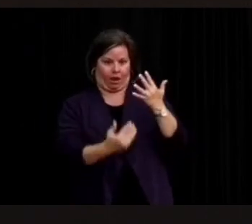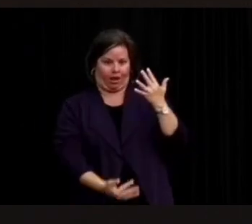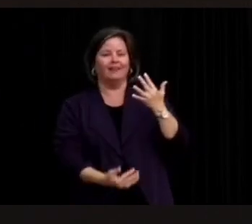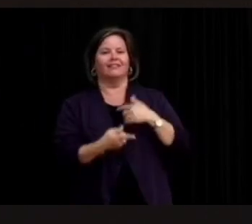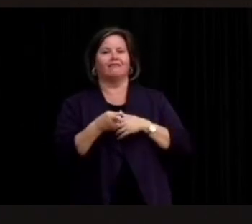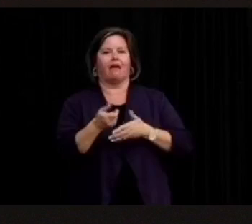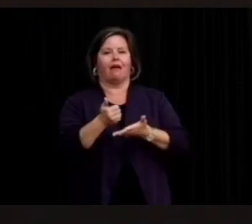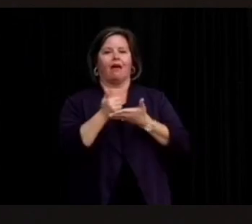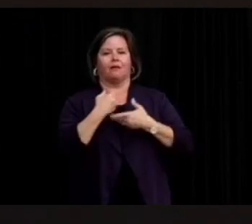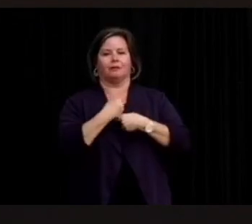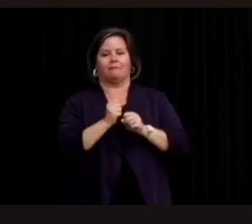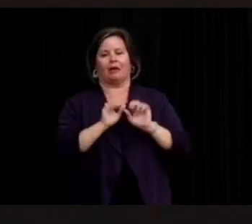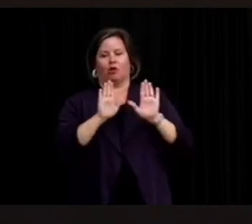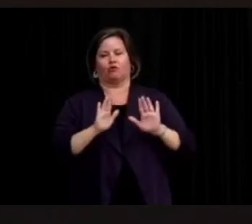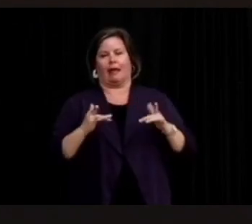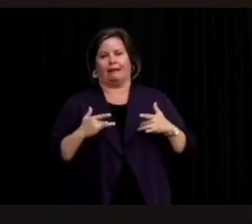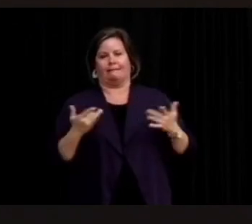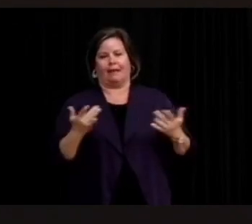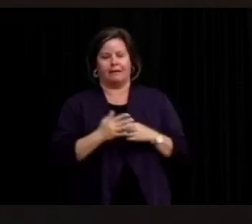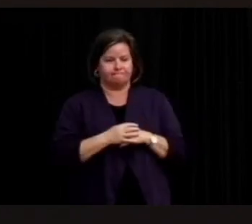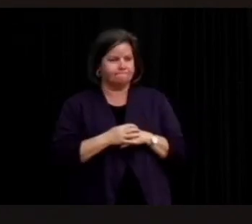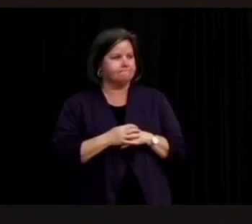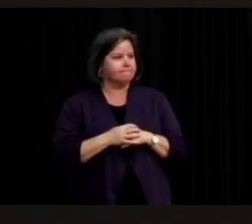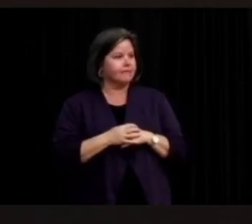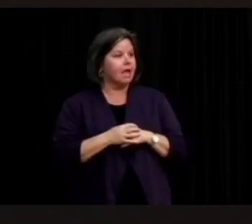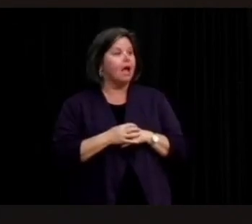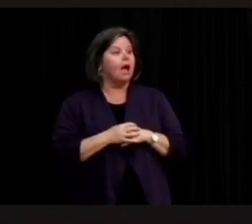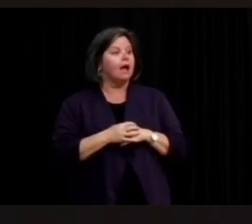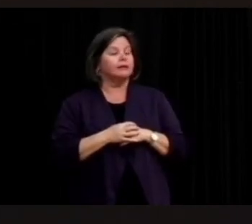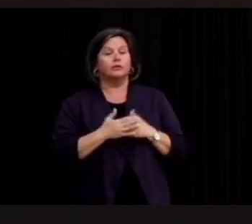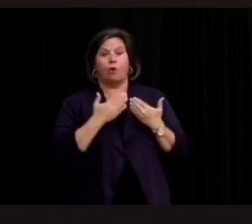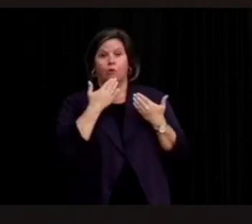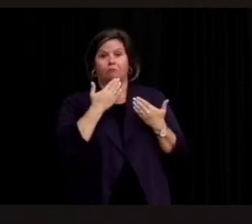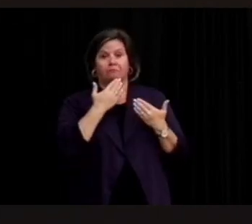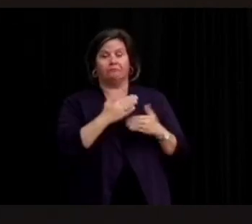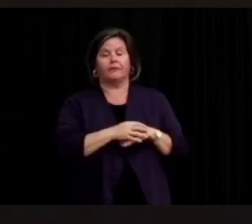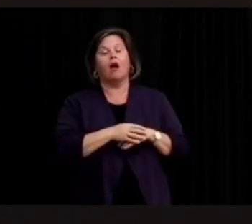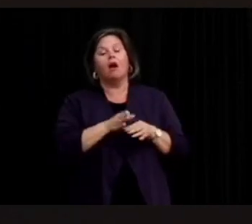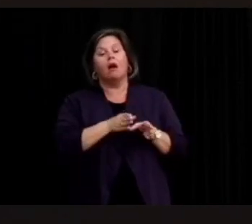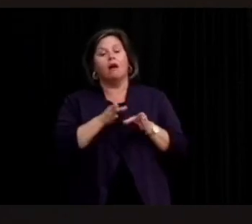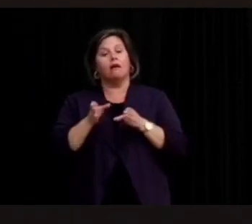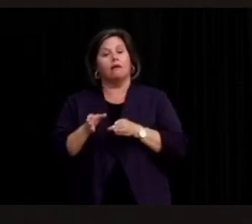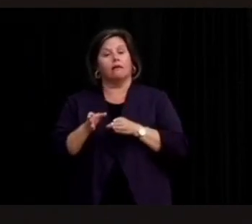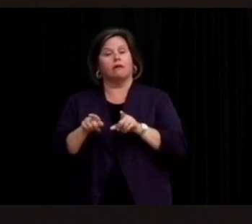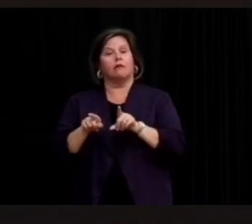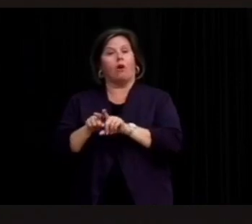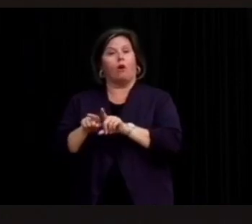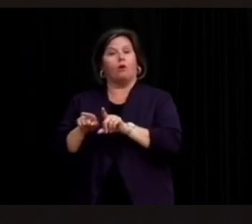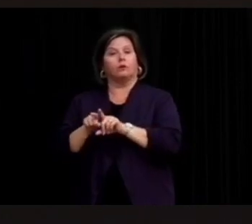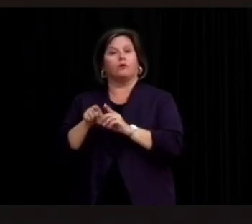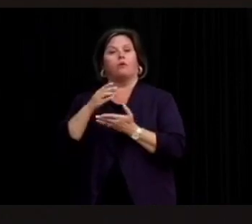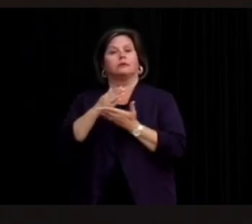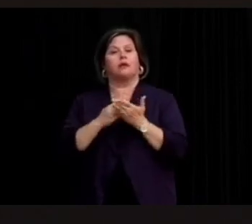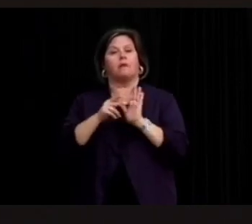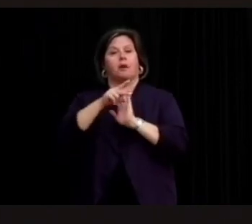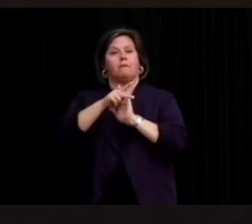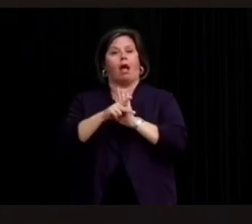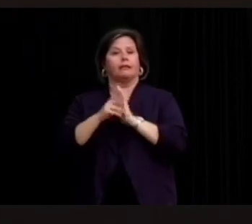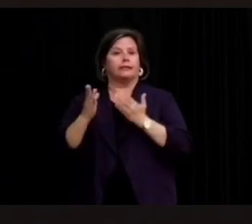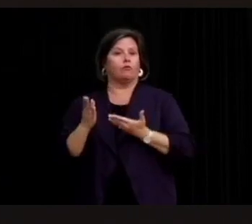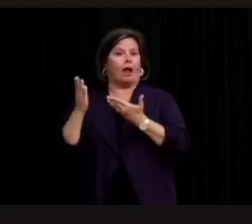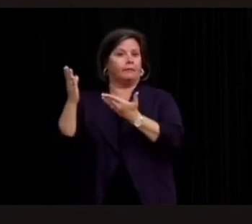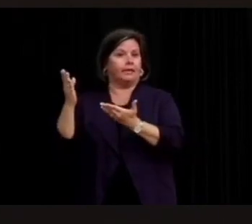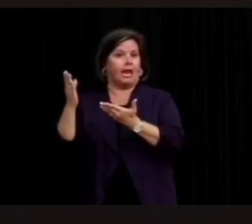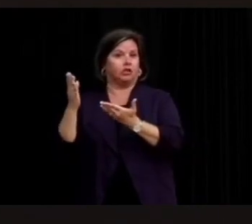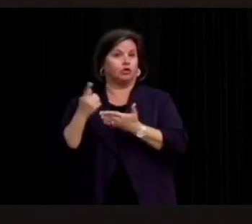director's thunder. I'm sure he's going to give some thanks as well. But what I'm really here to talk about is some of the policy recommendations and what